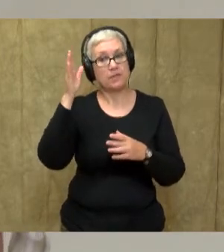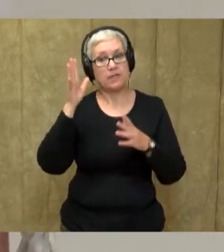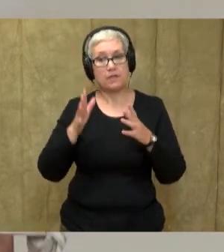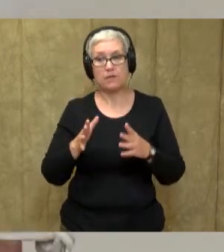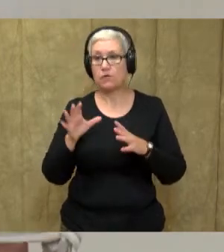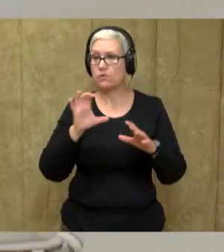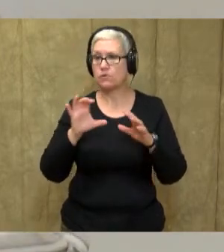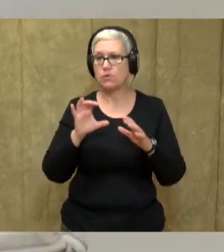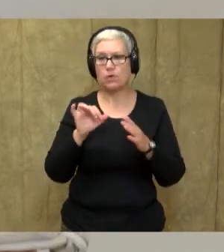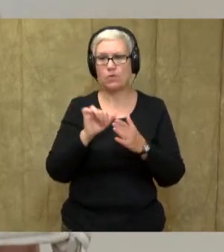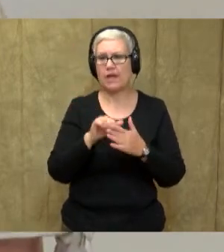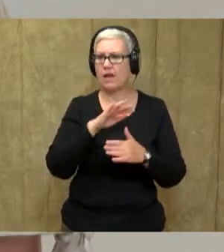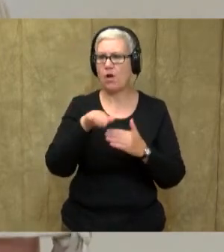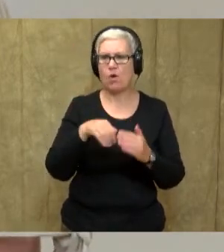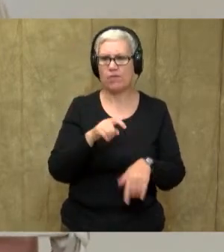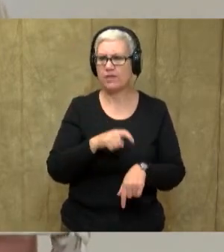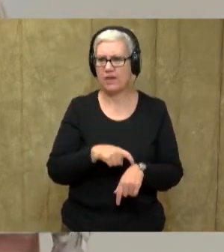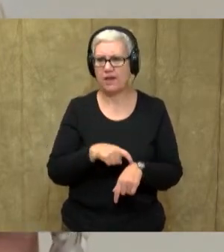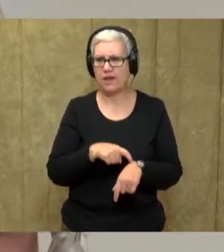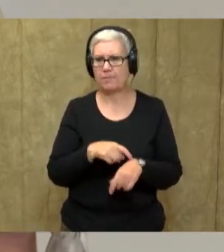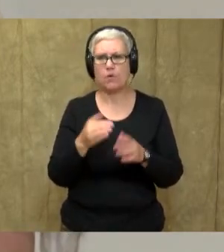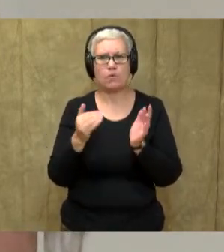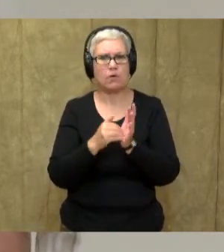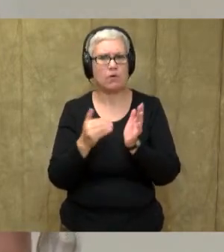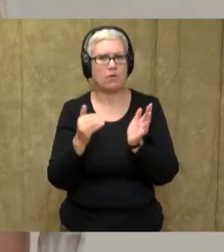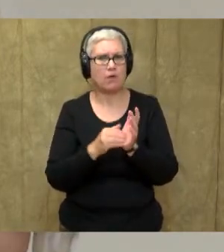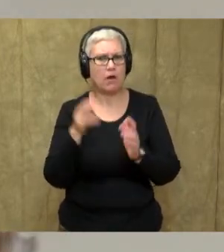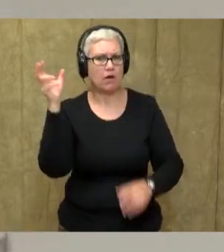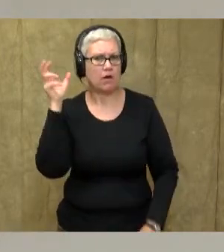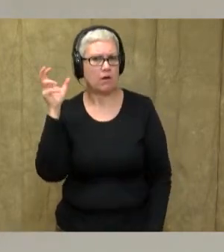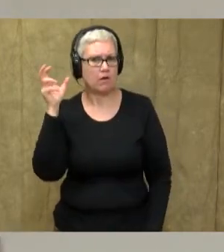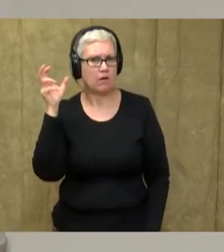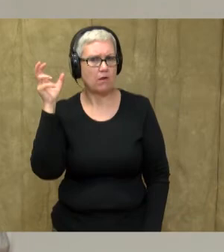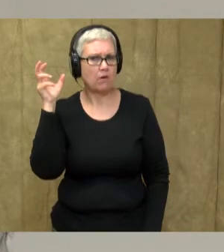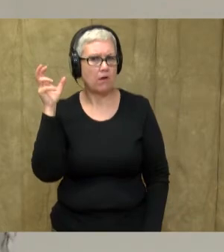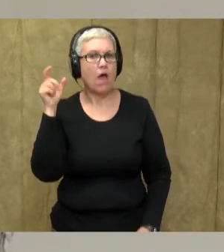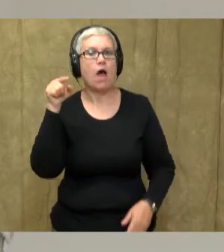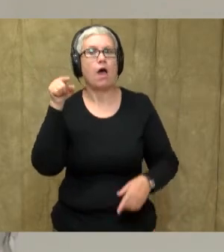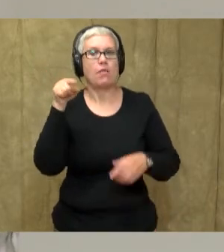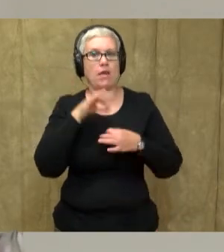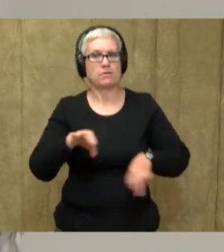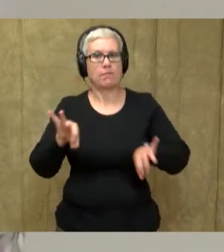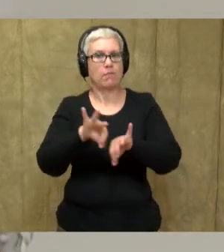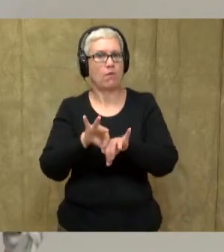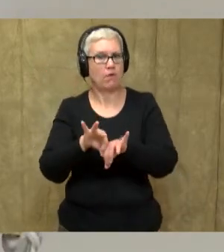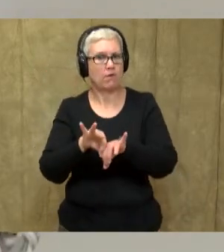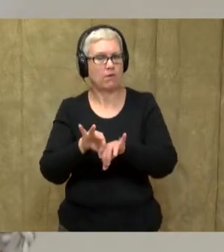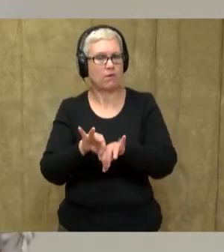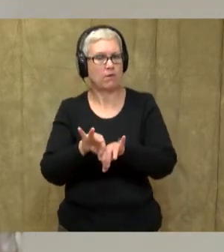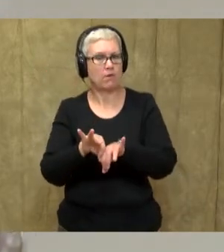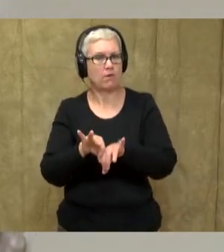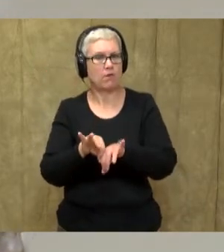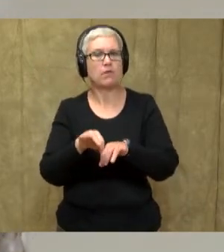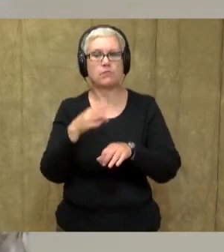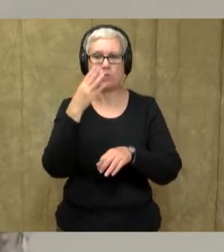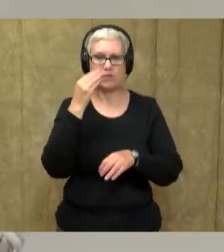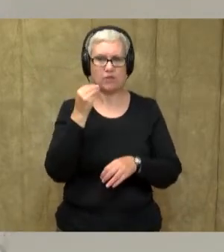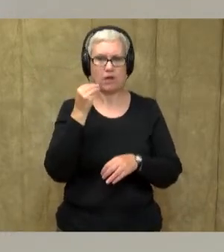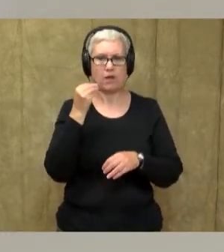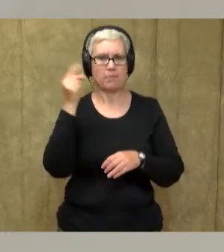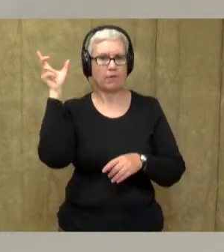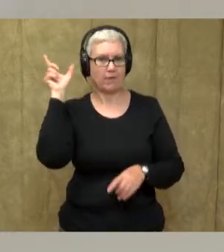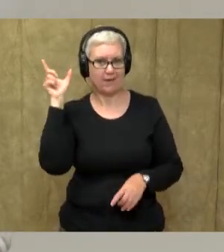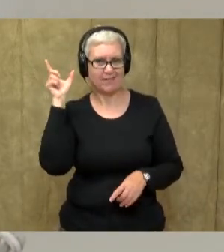because that repetition is easy to hear, and we're like, oh, well, what he's saying must be important, right? It makes us shut up and listen,